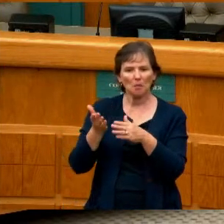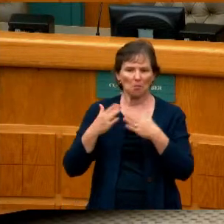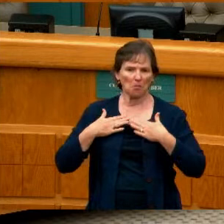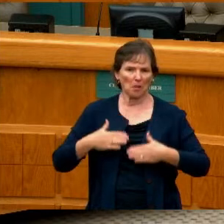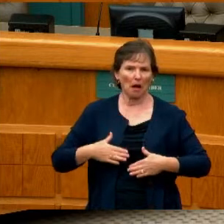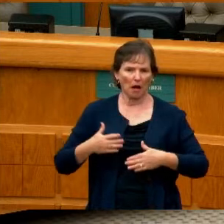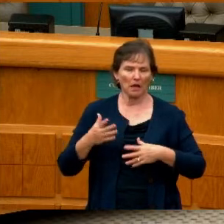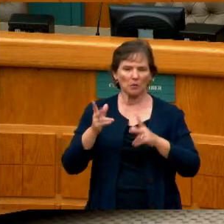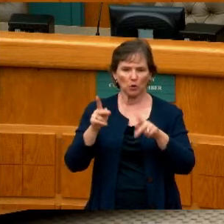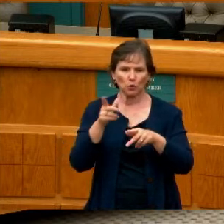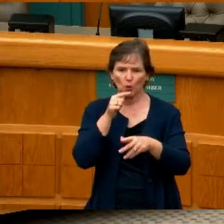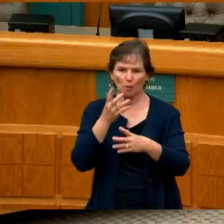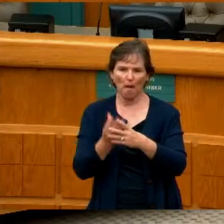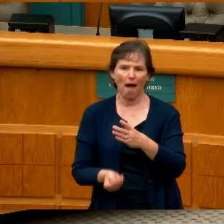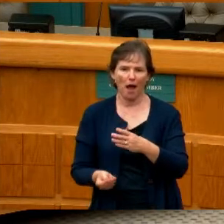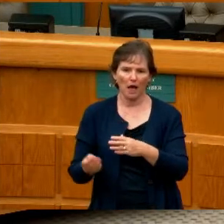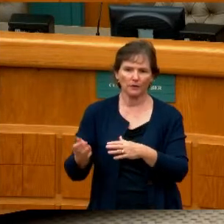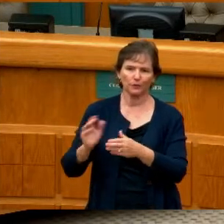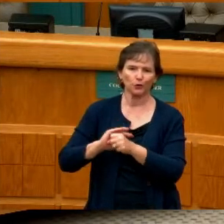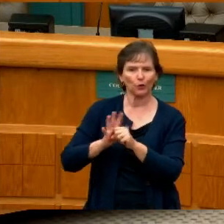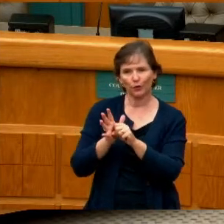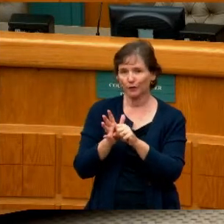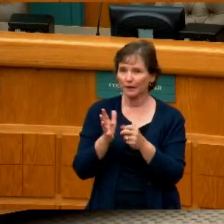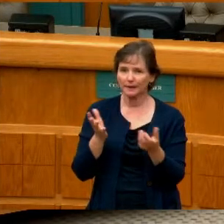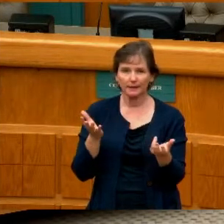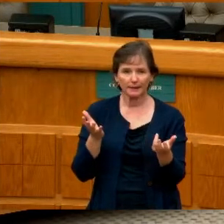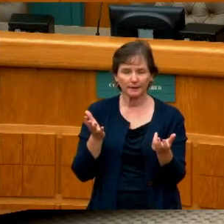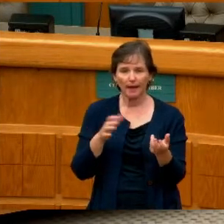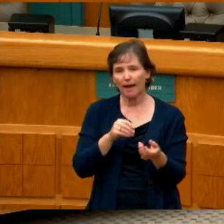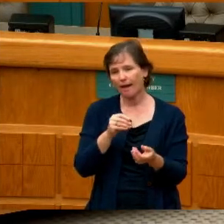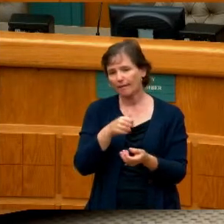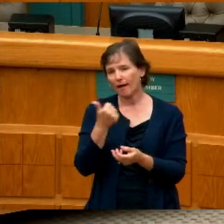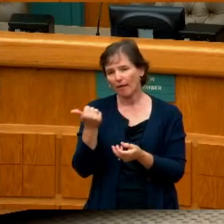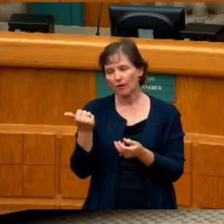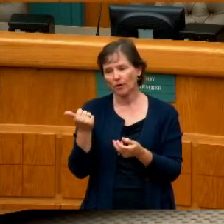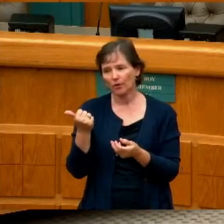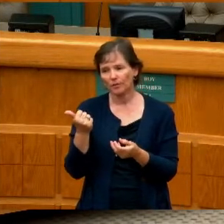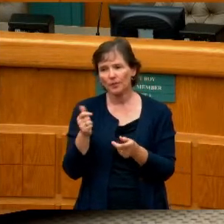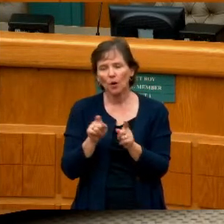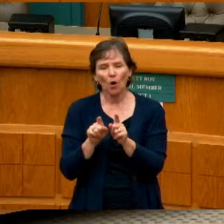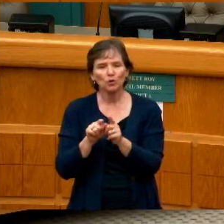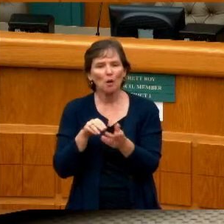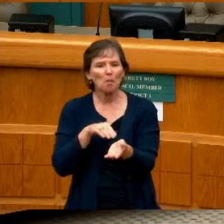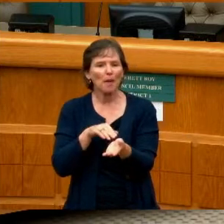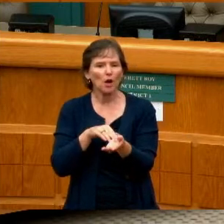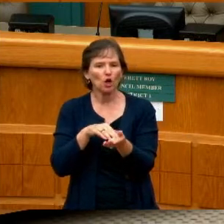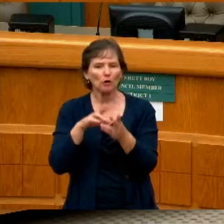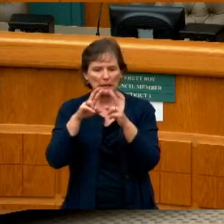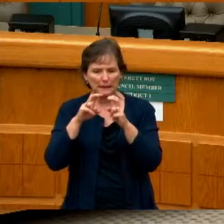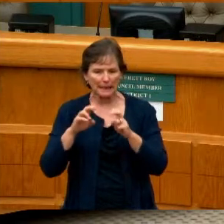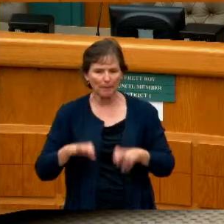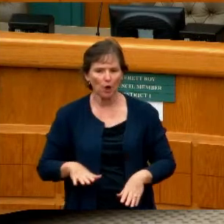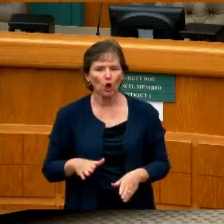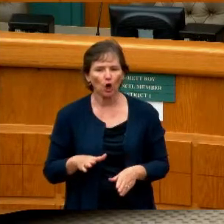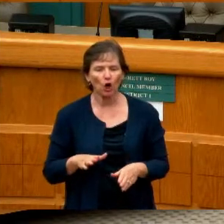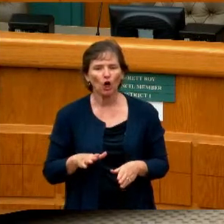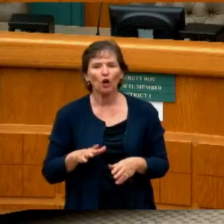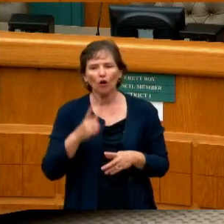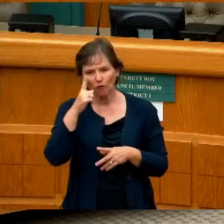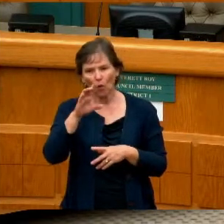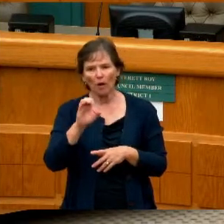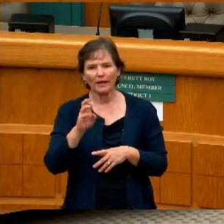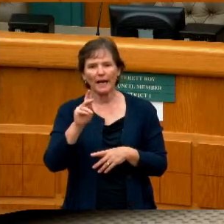death services to descendants with COVID-19, which includes embalmers and funeral home workers who have